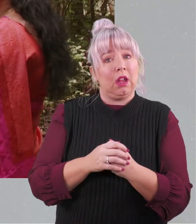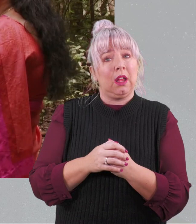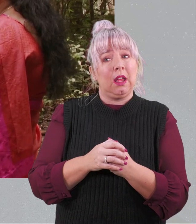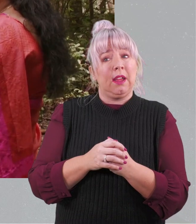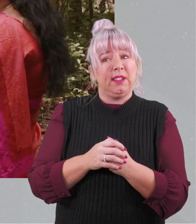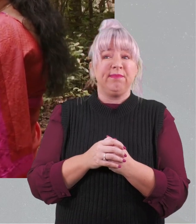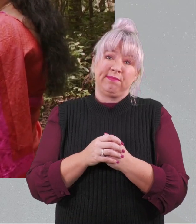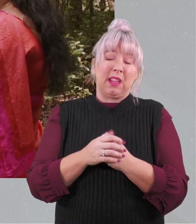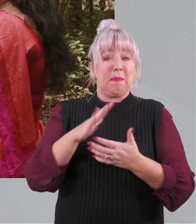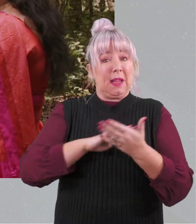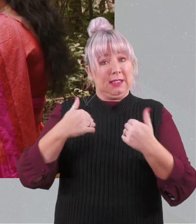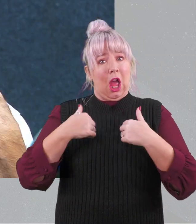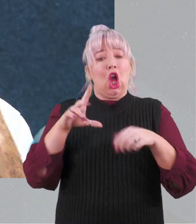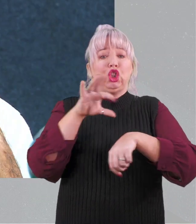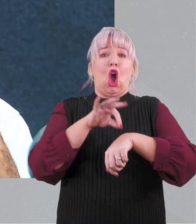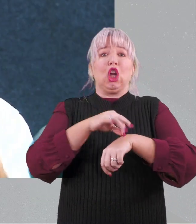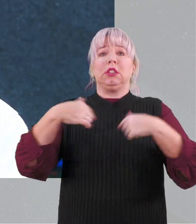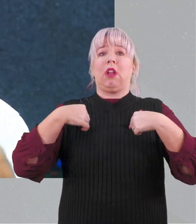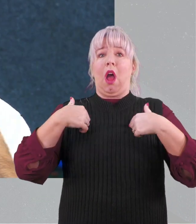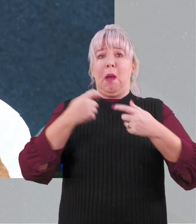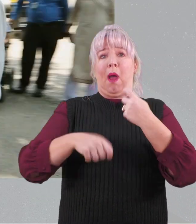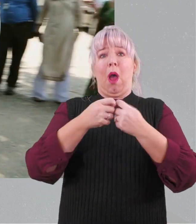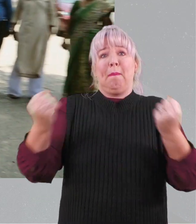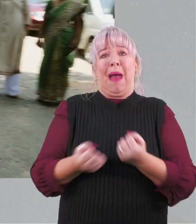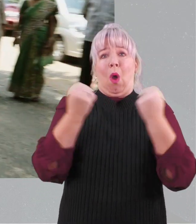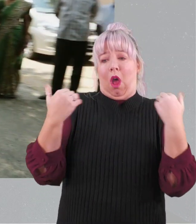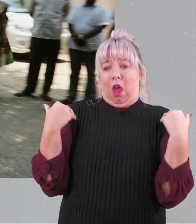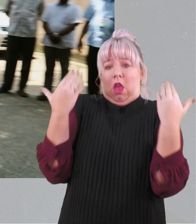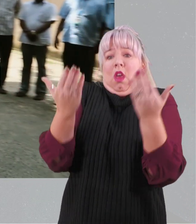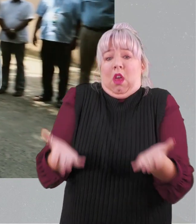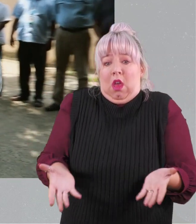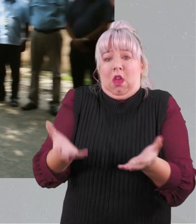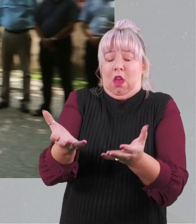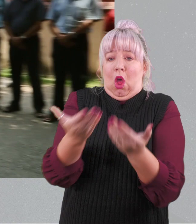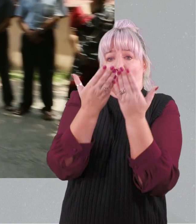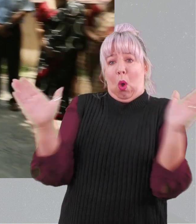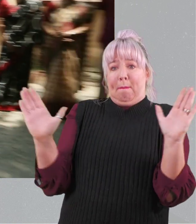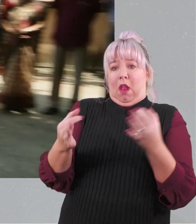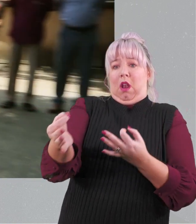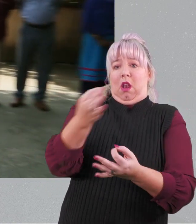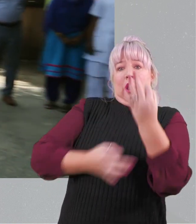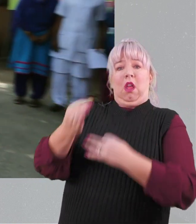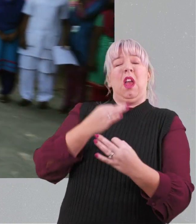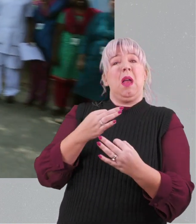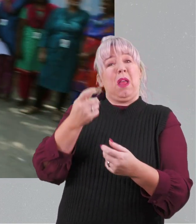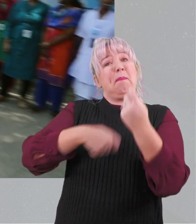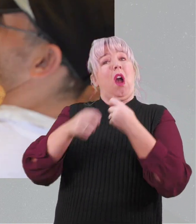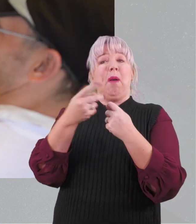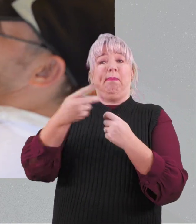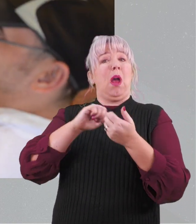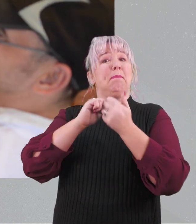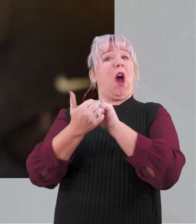and sometimes being questioned. It means giving up some of my power as a doctor, engage them